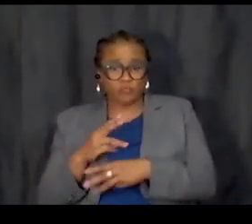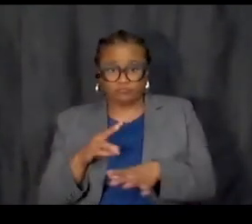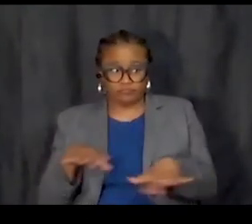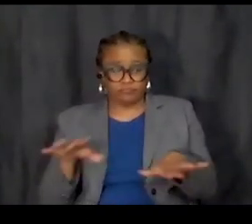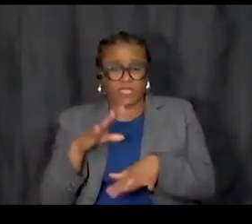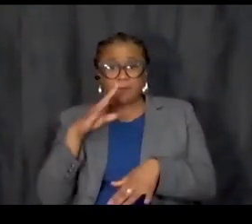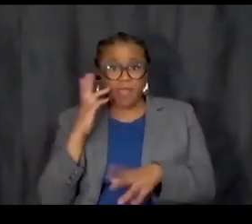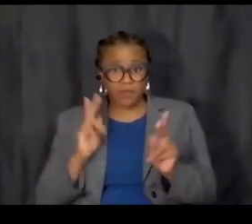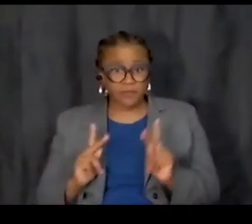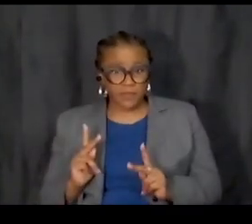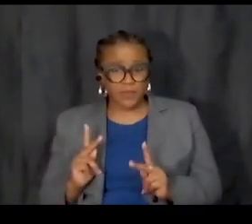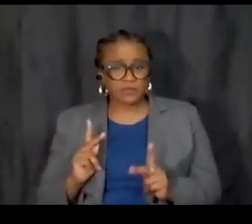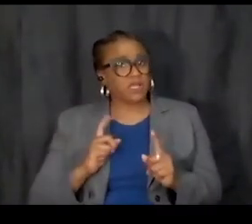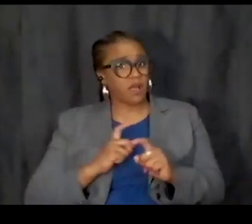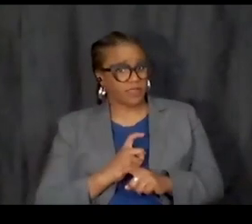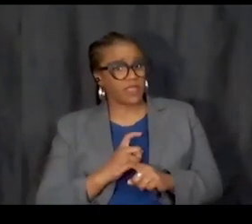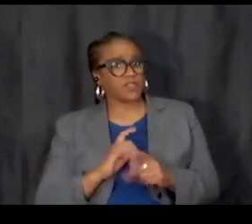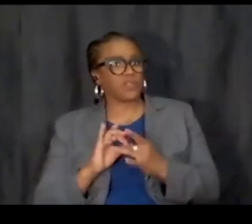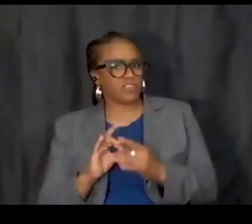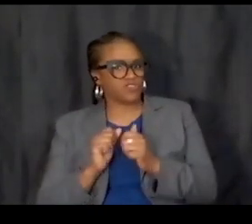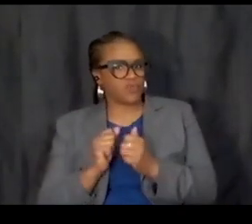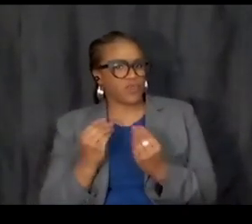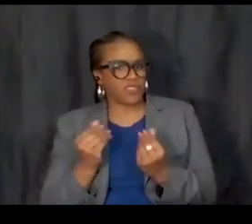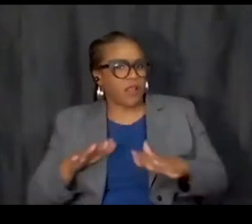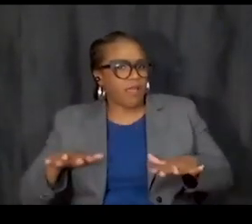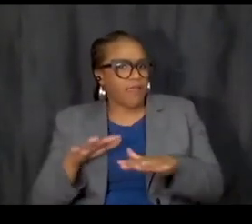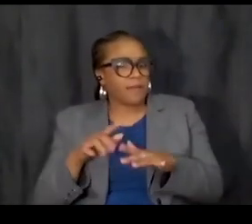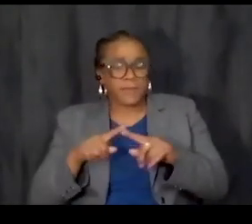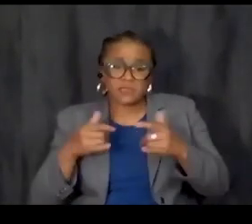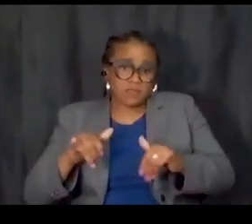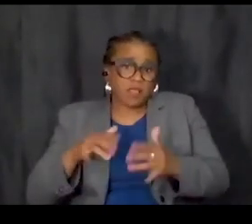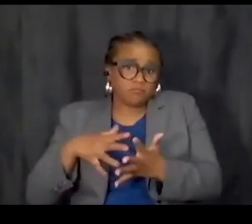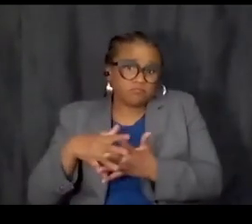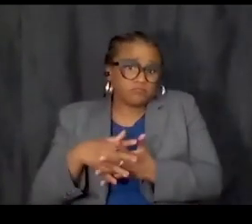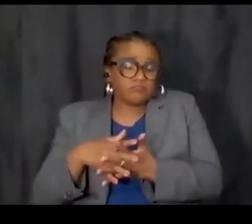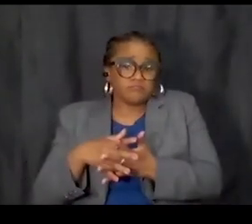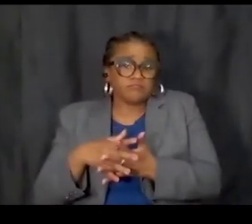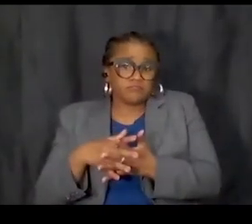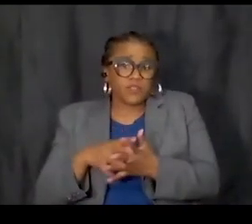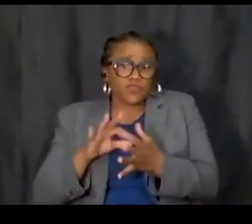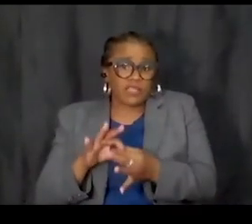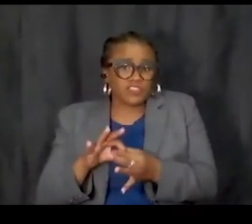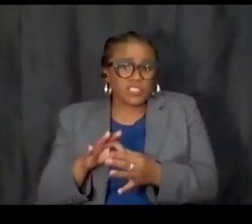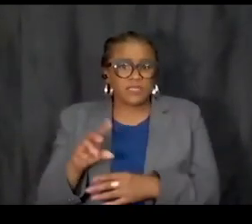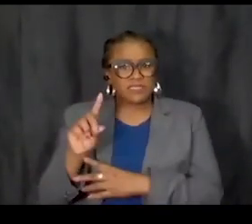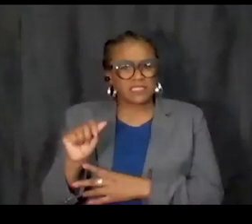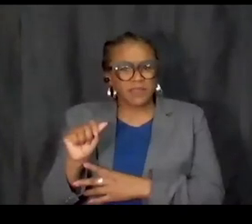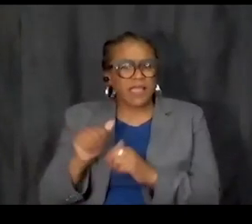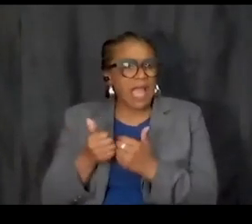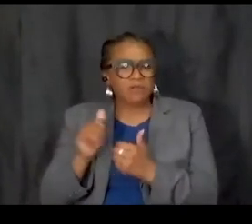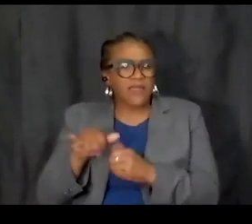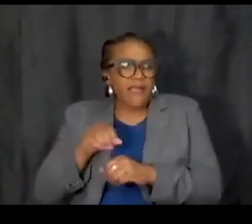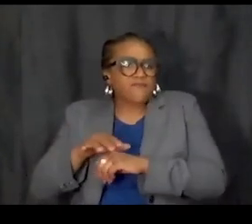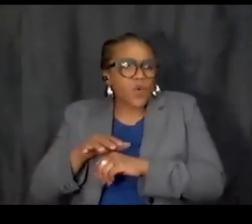with the land, but a relationship nonetheless. So I'd be really curious how disability informs how you think about your positioning within the natural